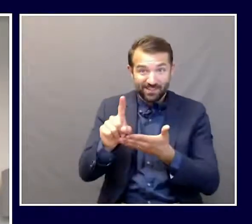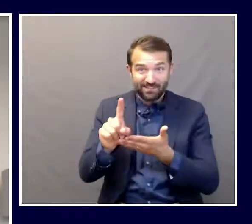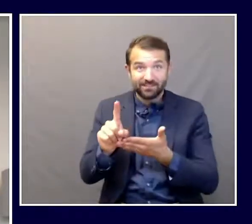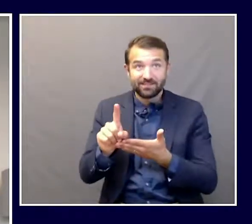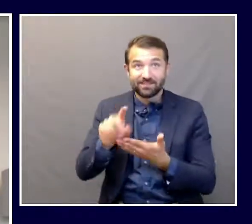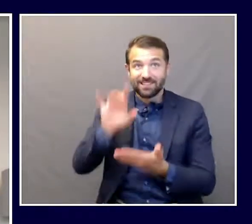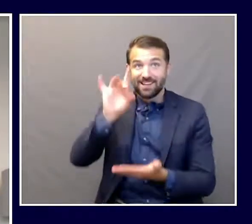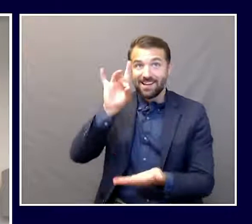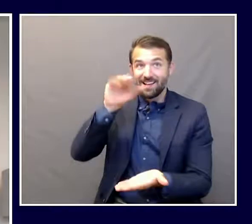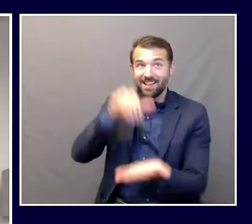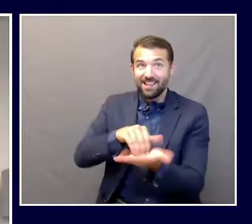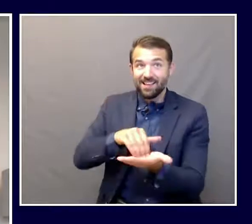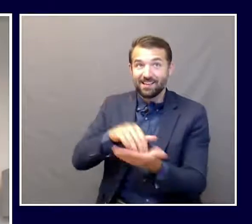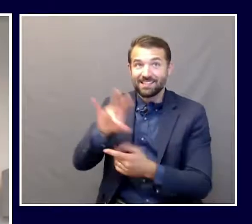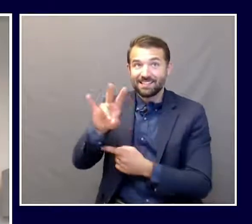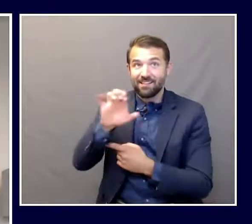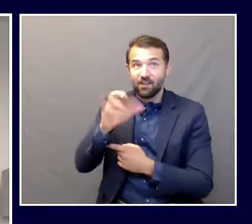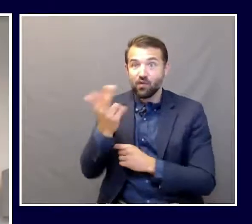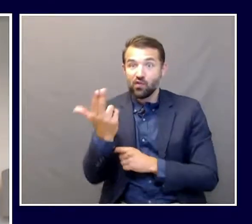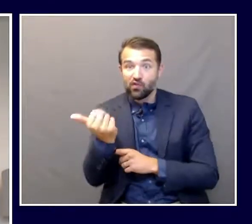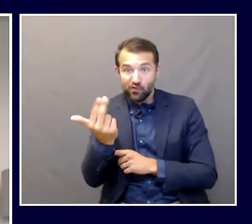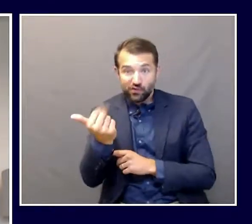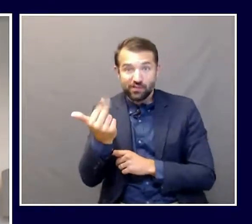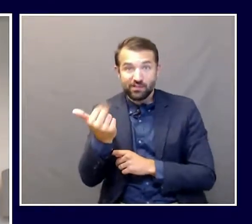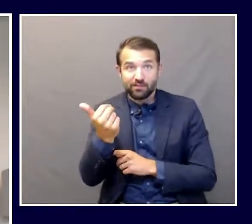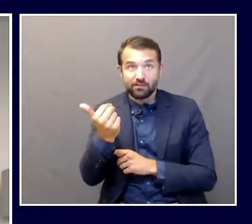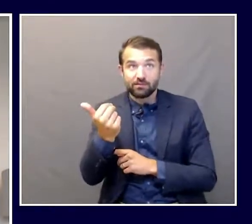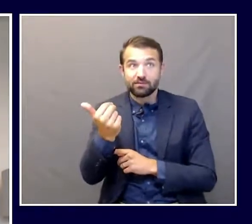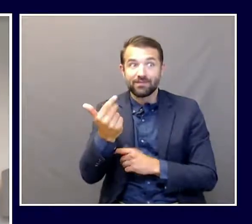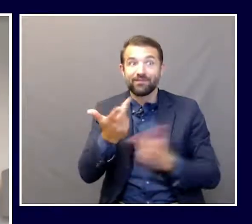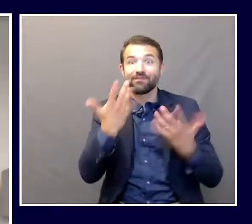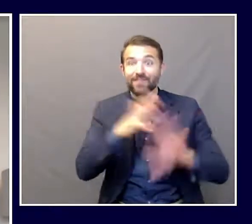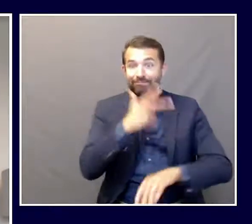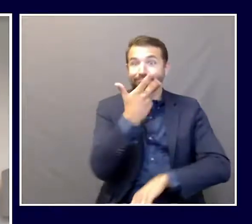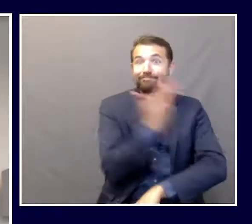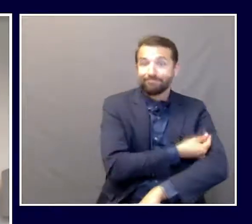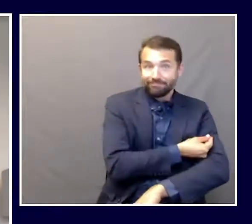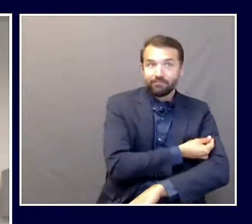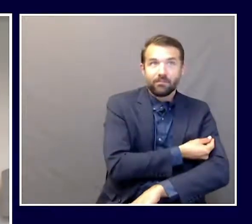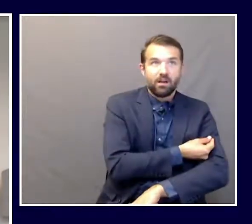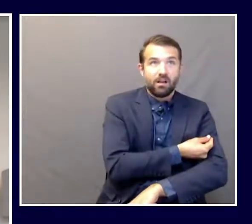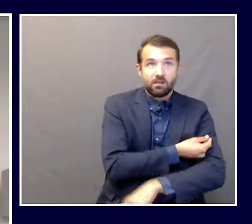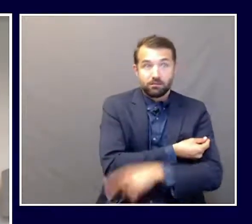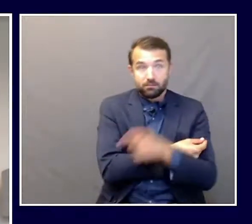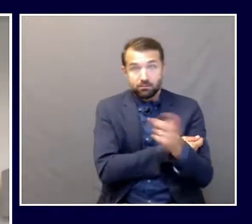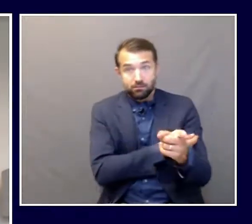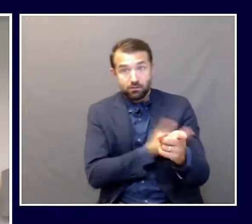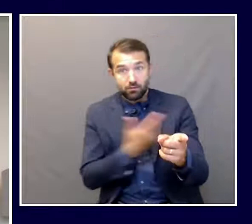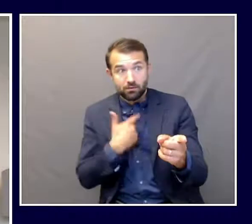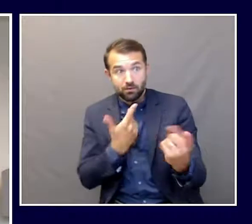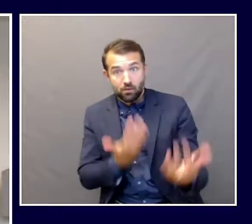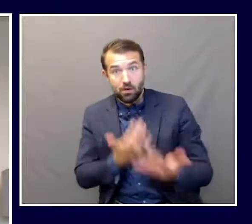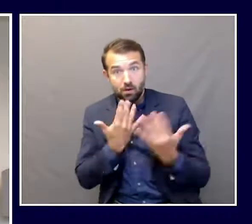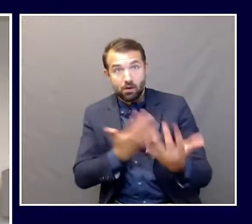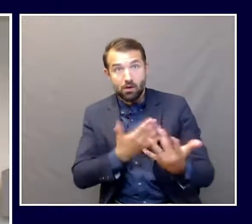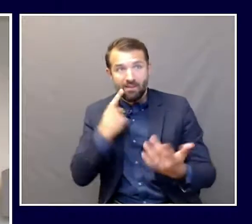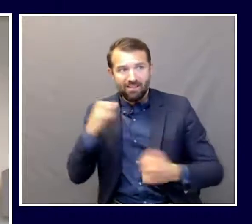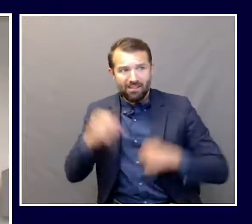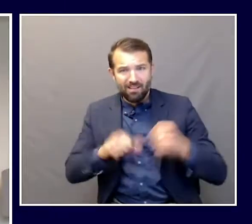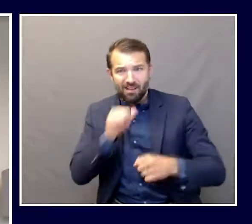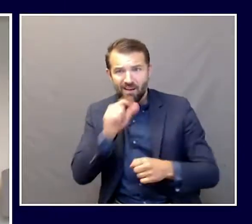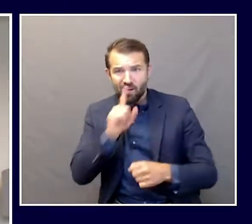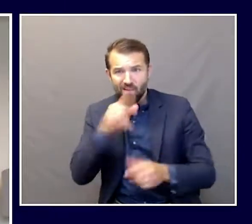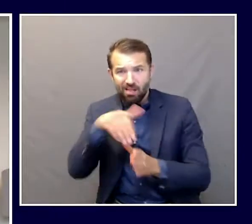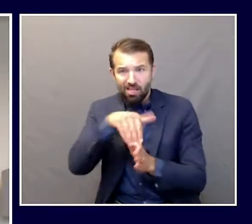8,713 people have been vaccinated. If you've been waiting on the sidelines to get your shot, now is